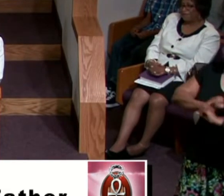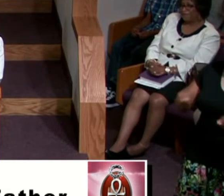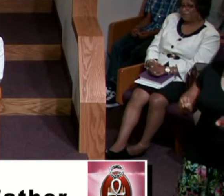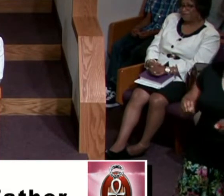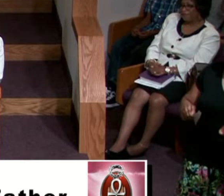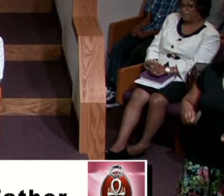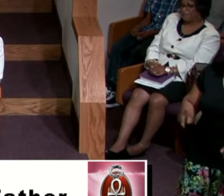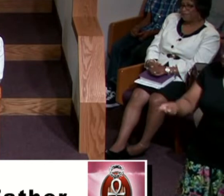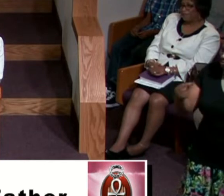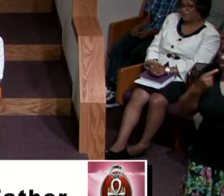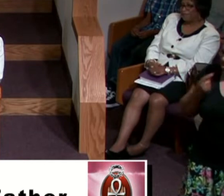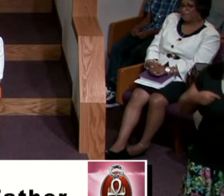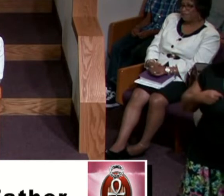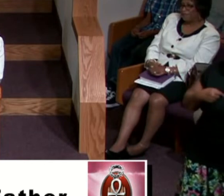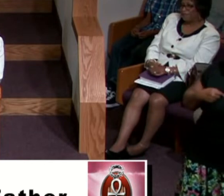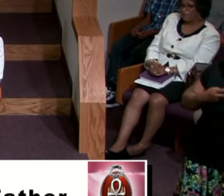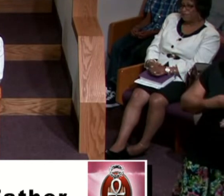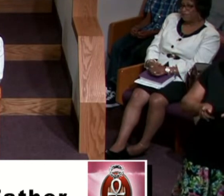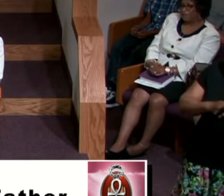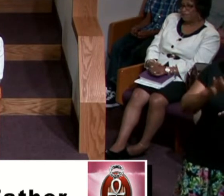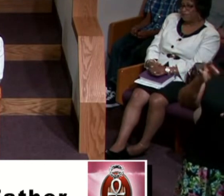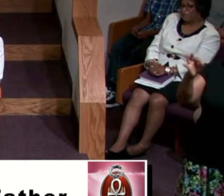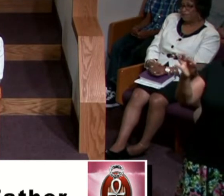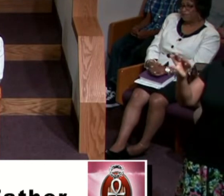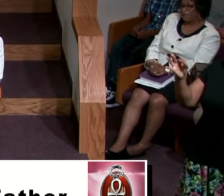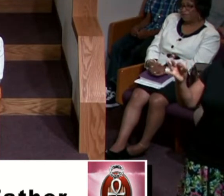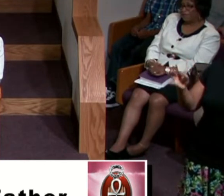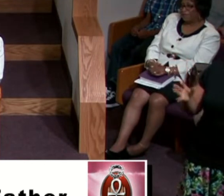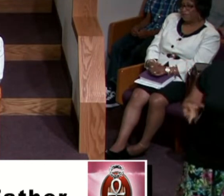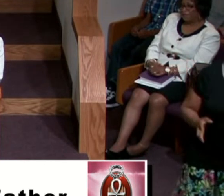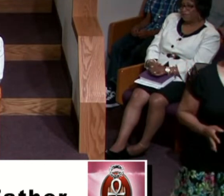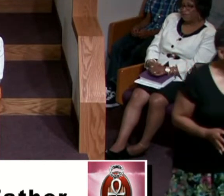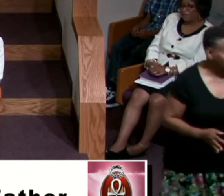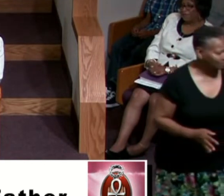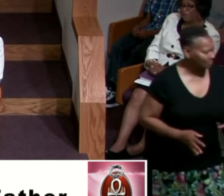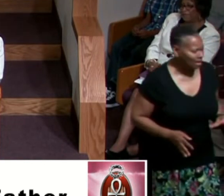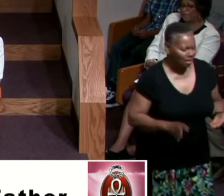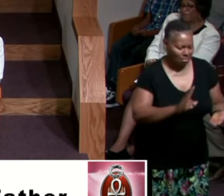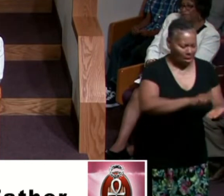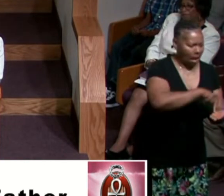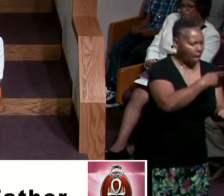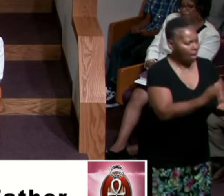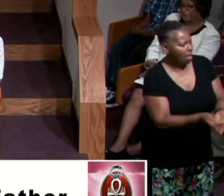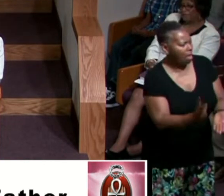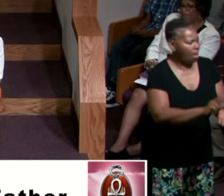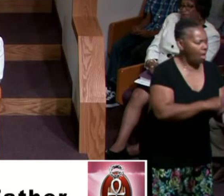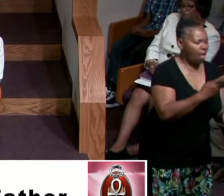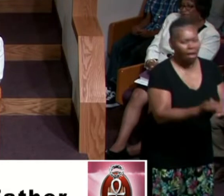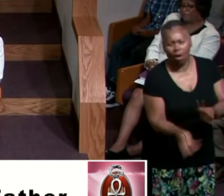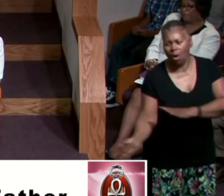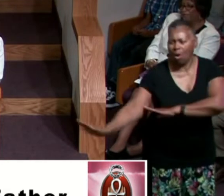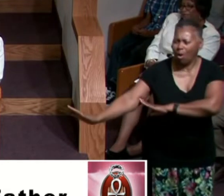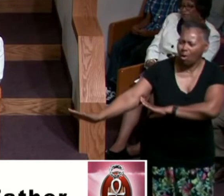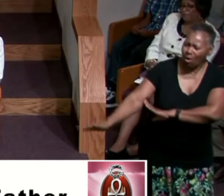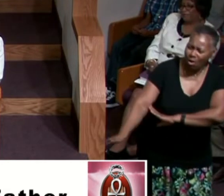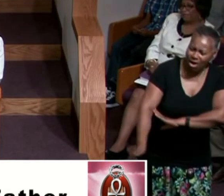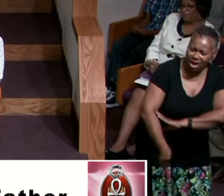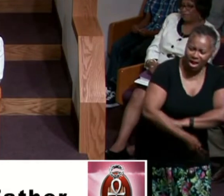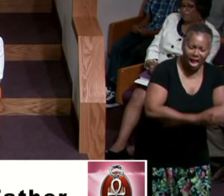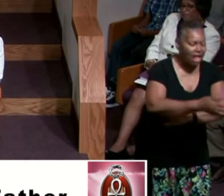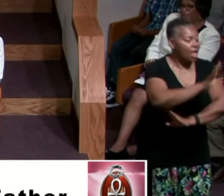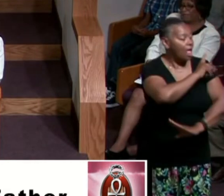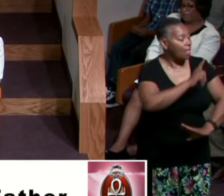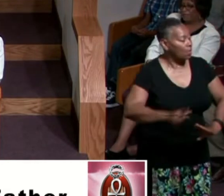and you gonna tell me the Holy Spirit. So after turning and tossing all night long, and then the Lord answered